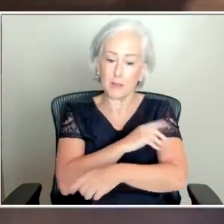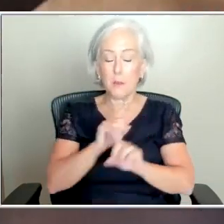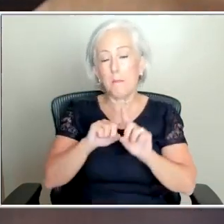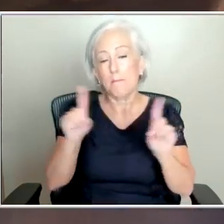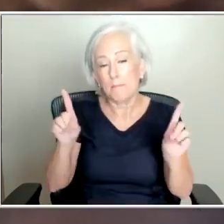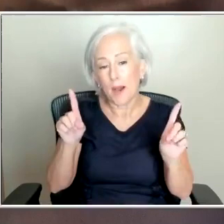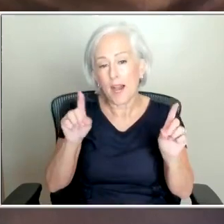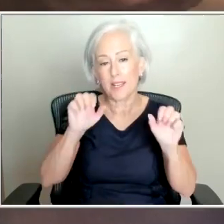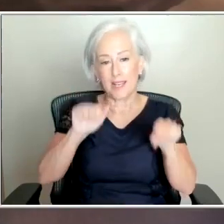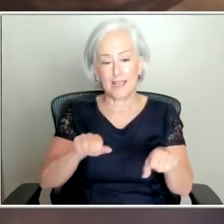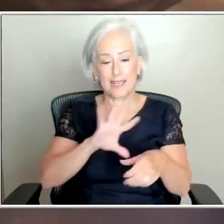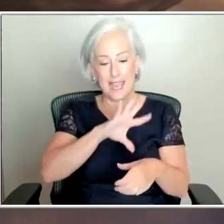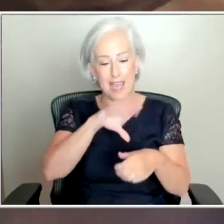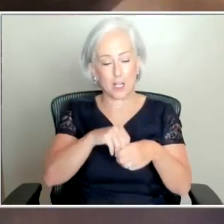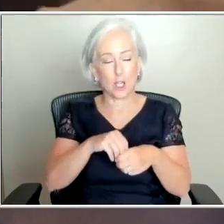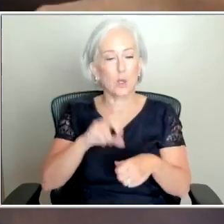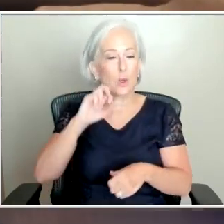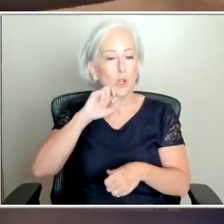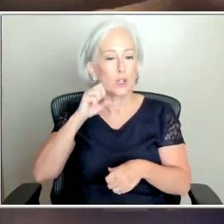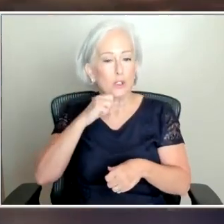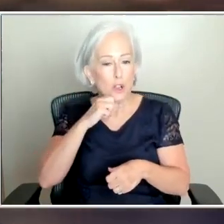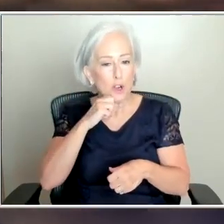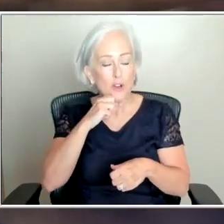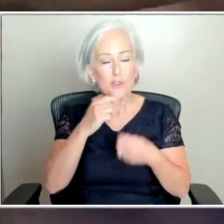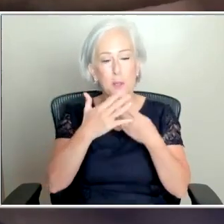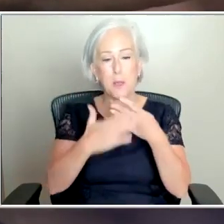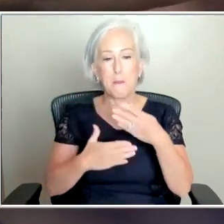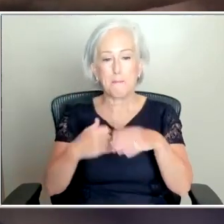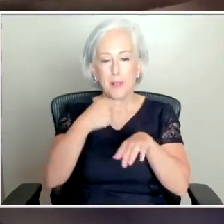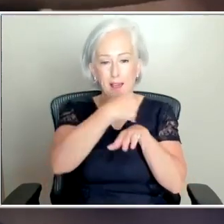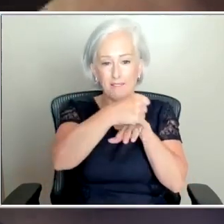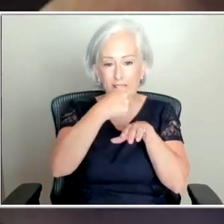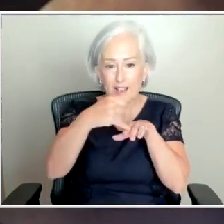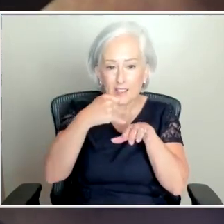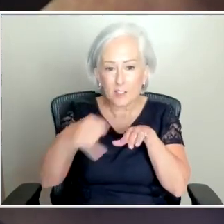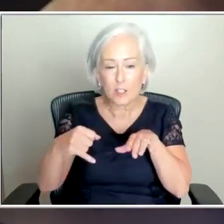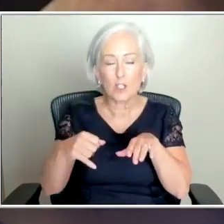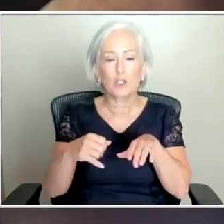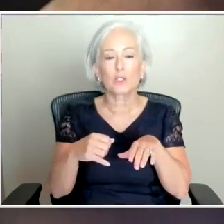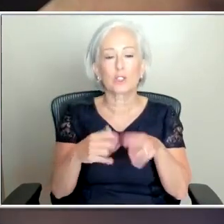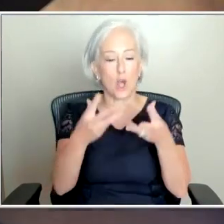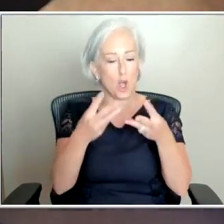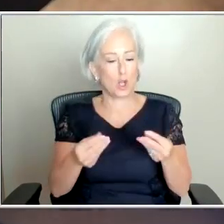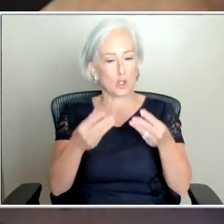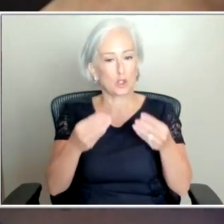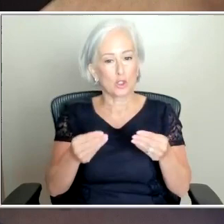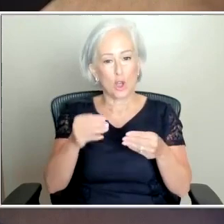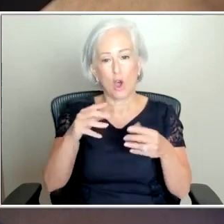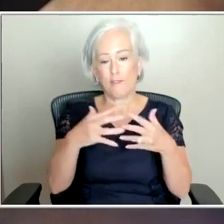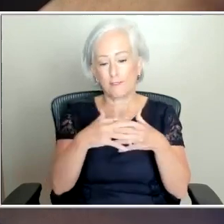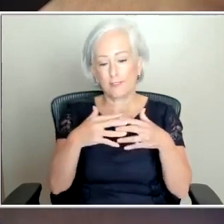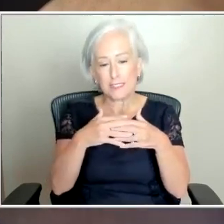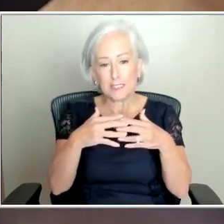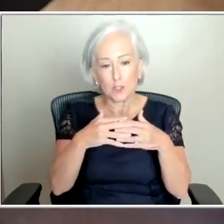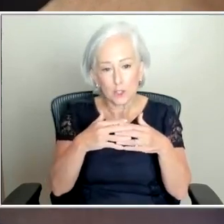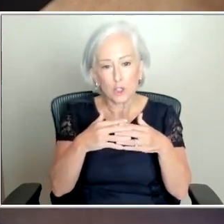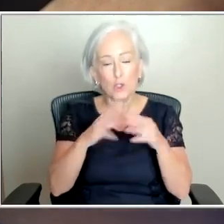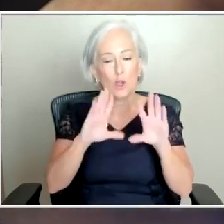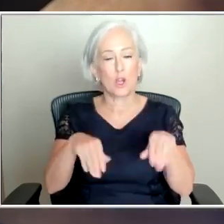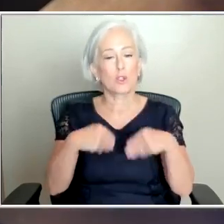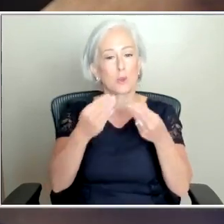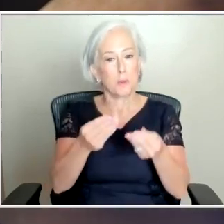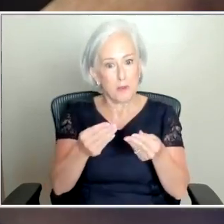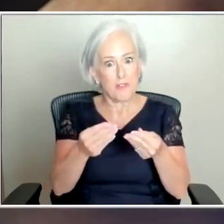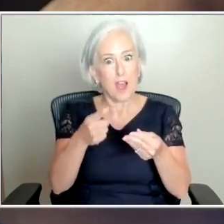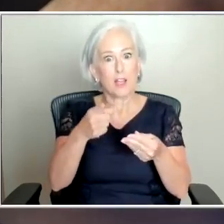the nerves, blood vessels, soft tissue structures within the region that help to provide continence, provide support